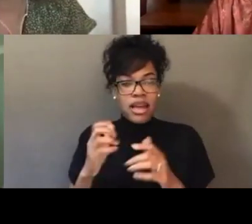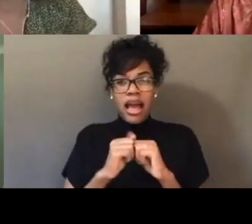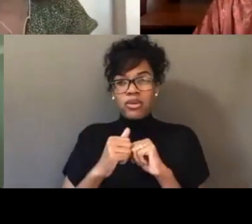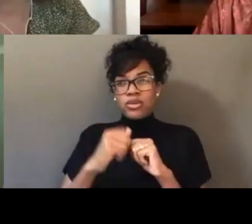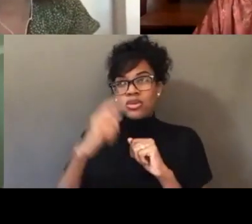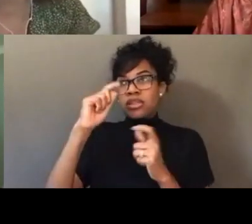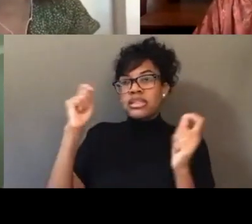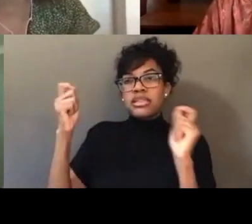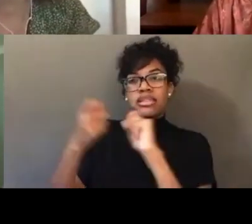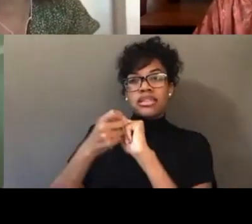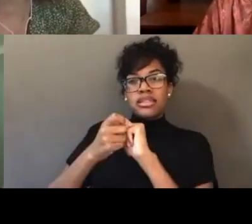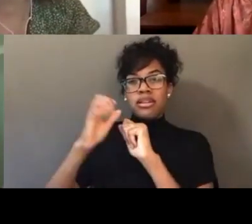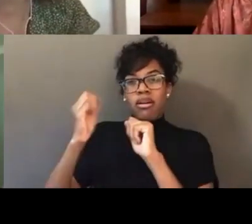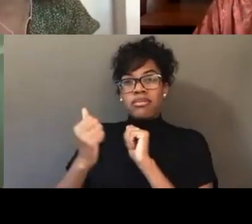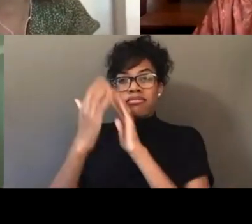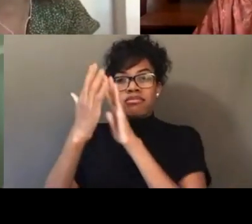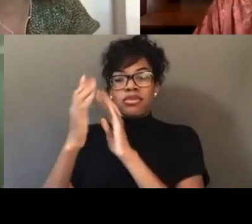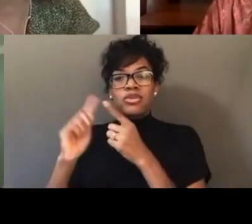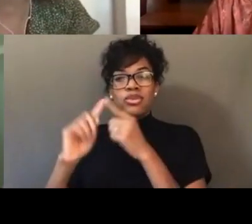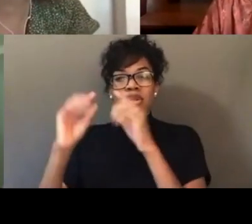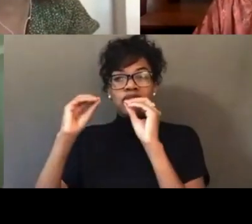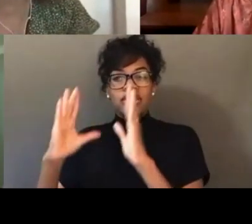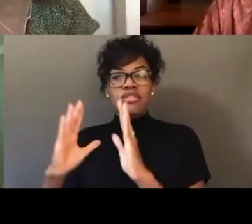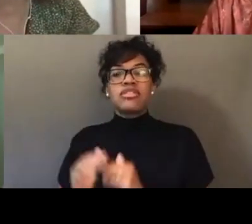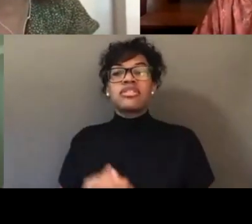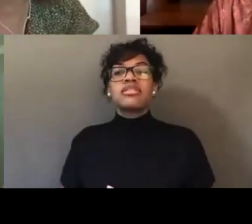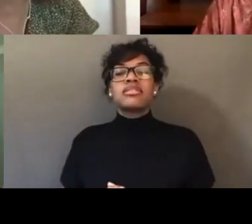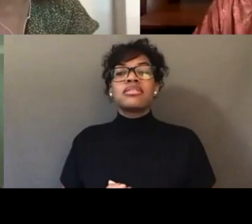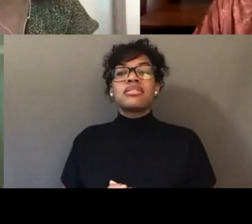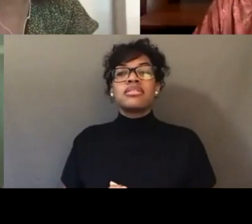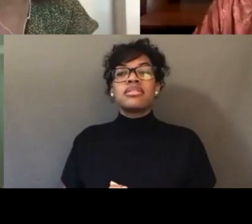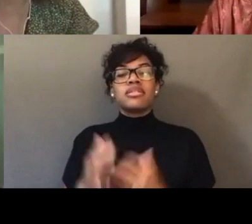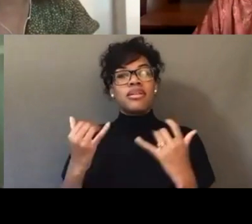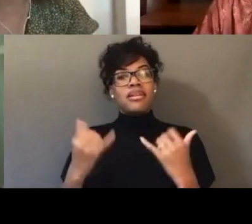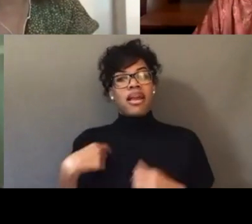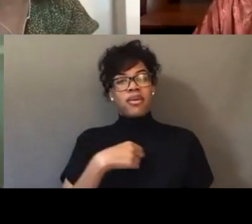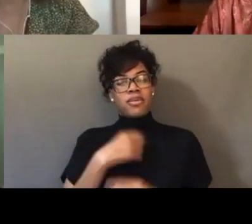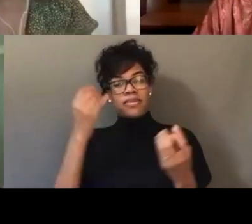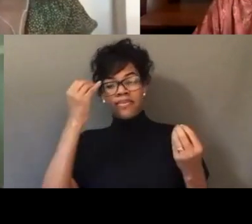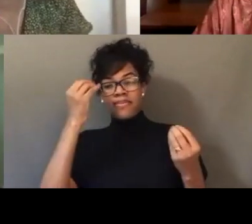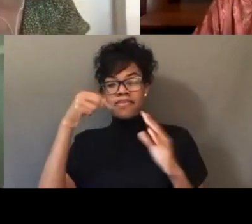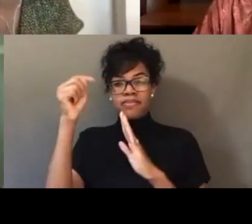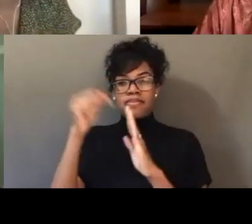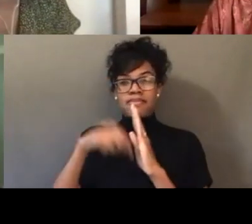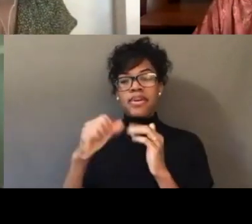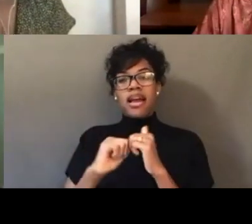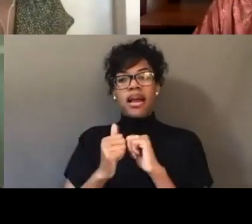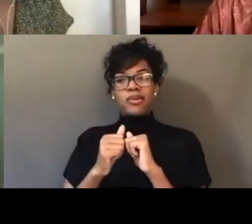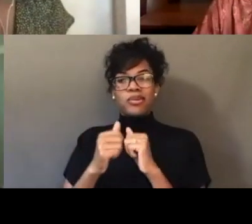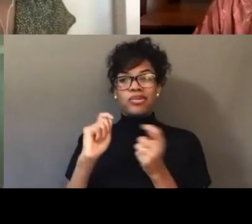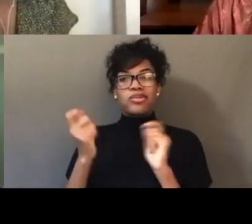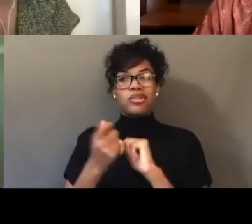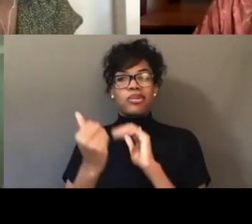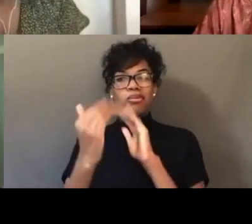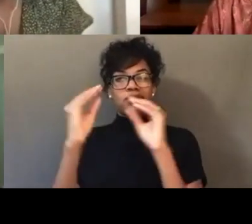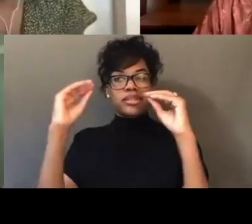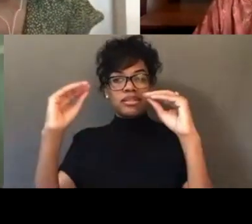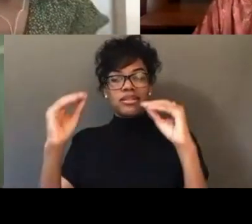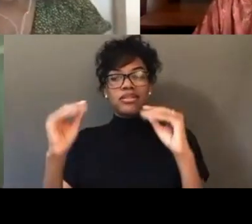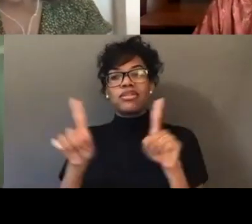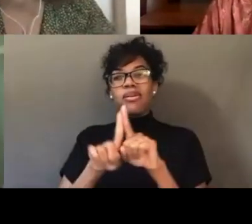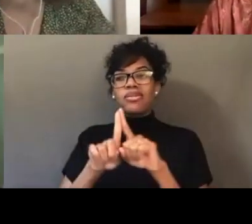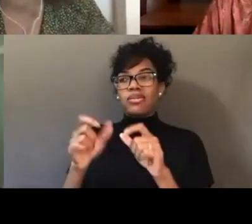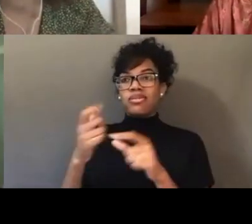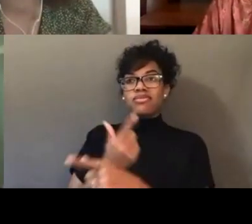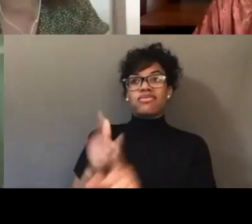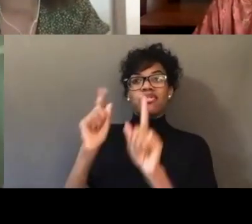keep fighting for those dreams and for those liberatory spaces? Powerful. Thank you so much, EK.